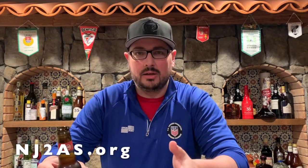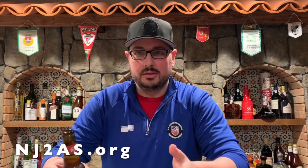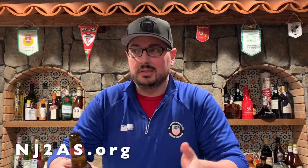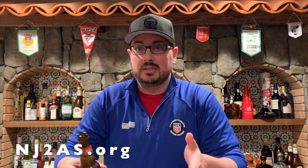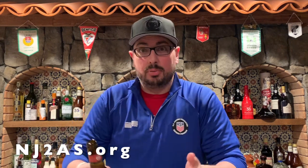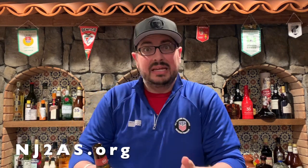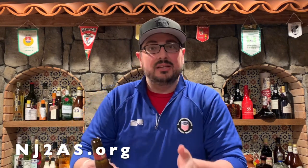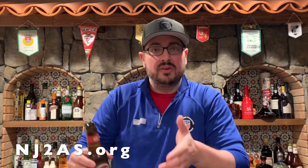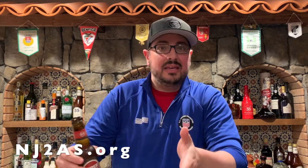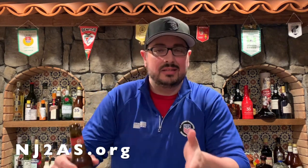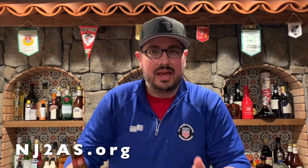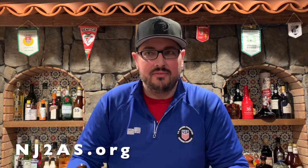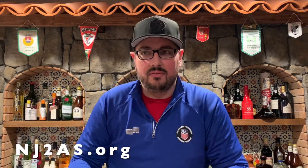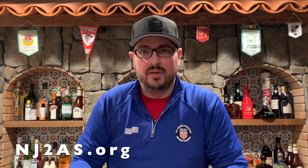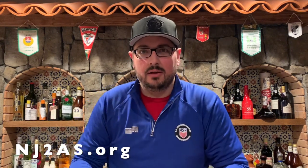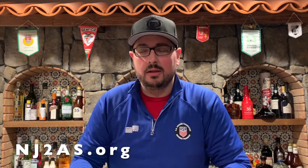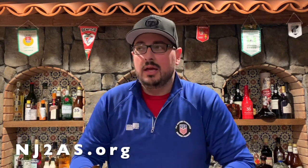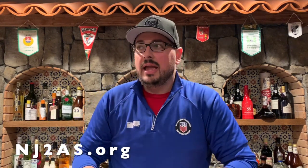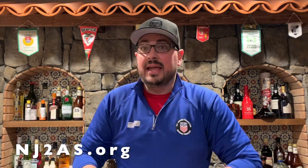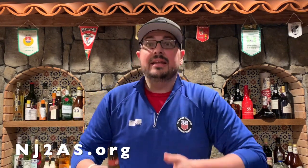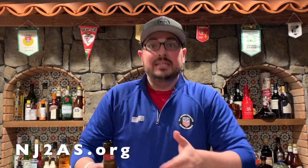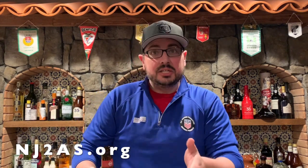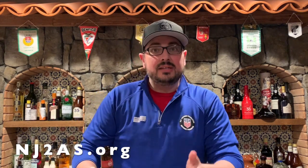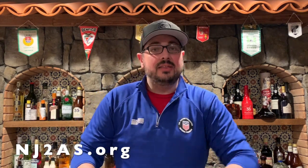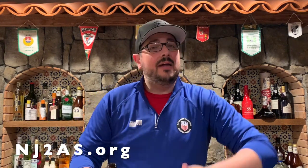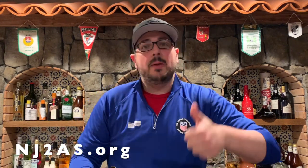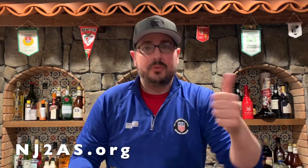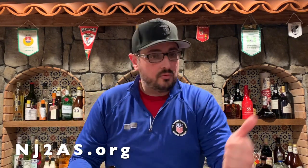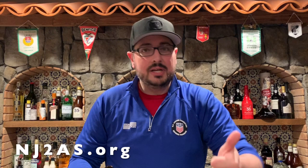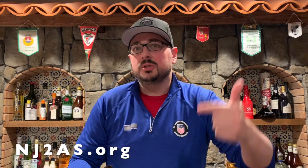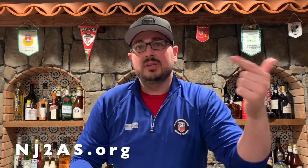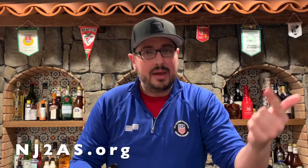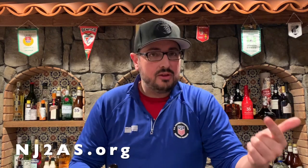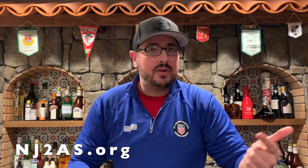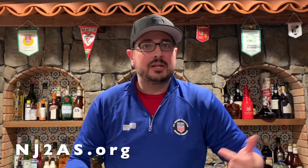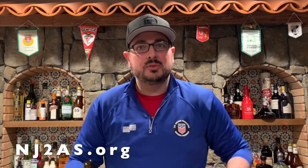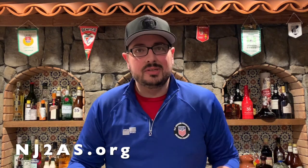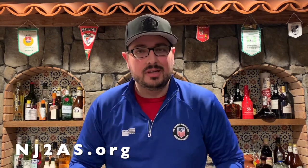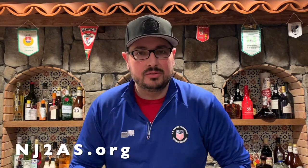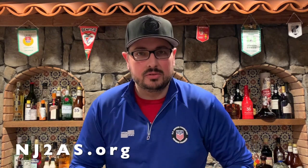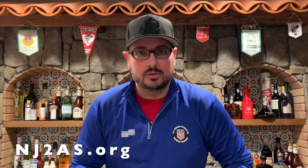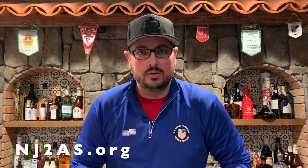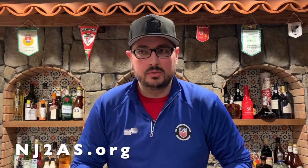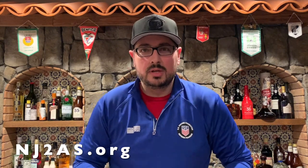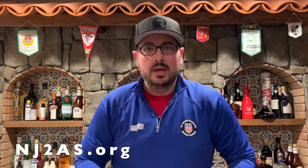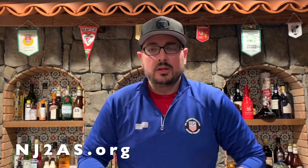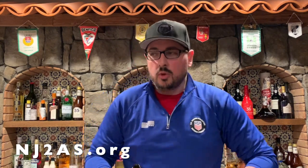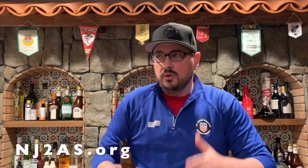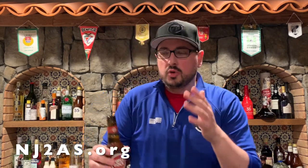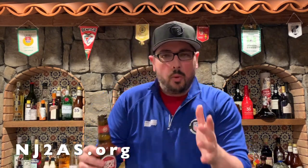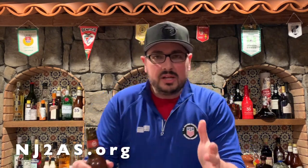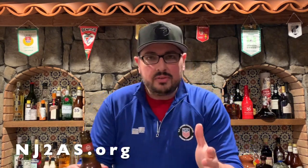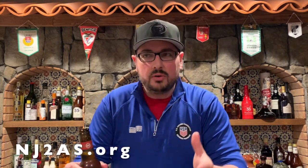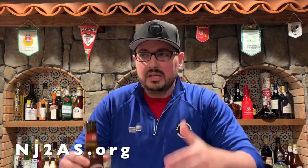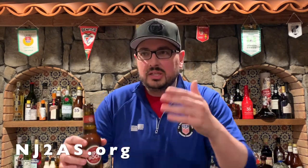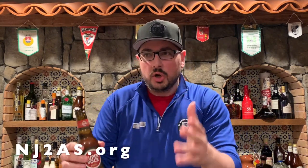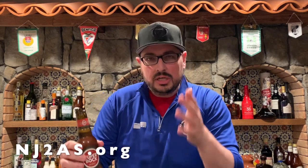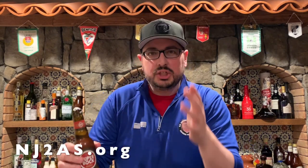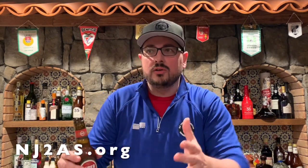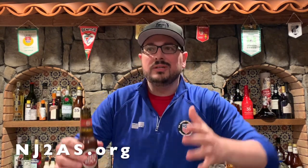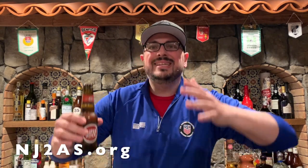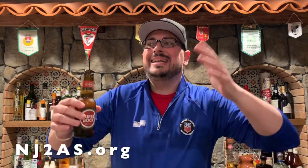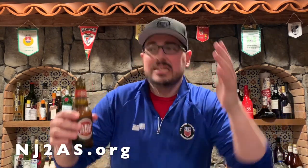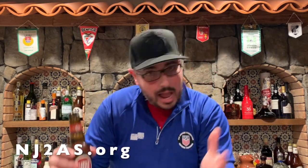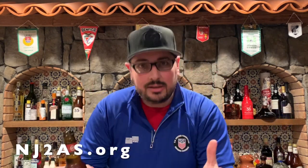can't sell guns because the plaintiff is an FFL. And in addition to that, that the ranges and manufacturing centers are closed. So on the 23rd, the